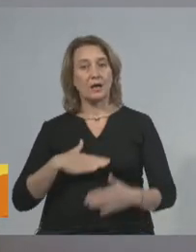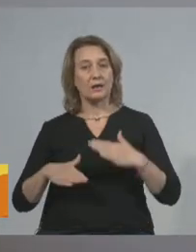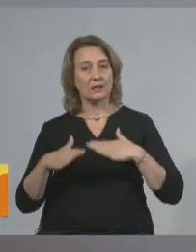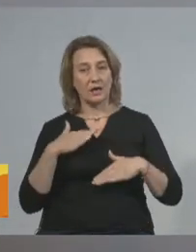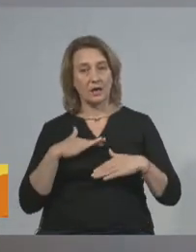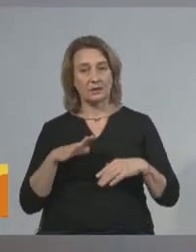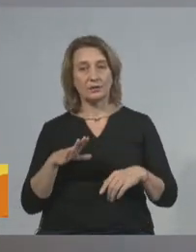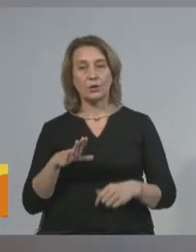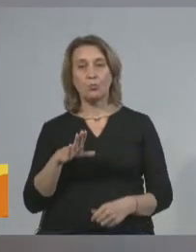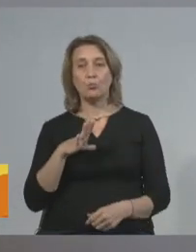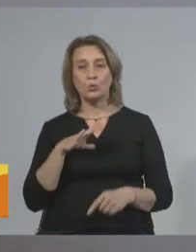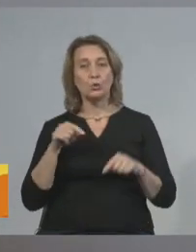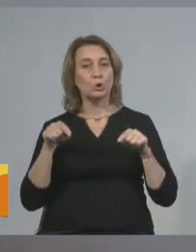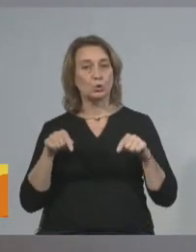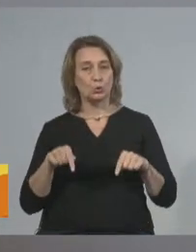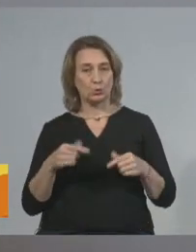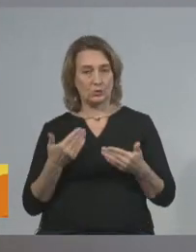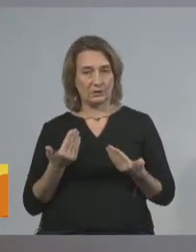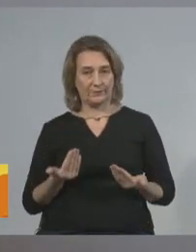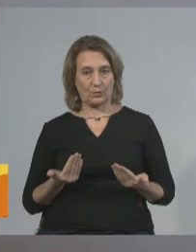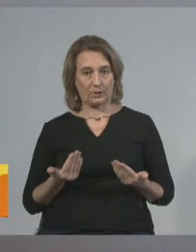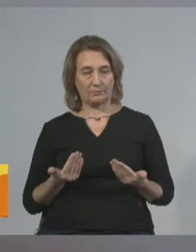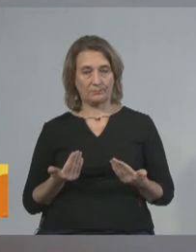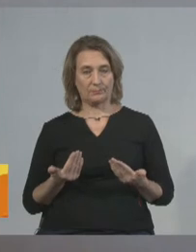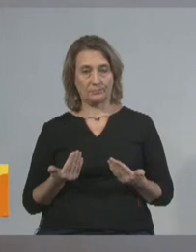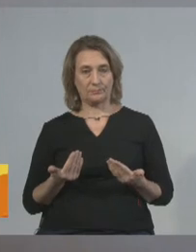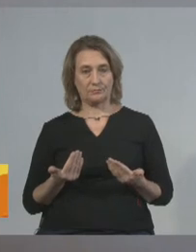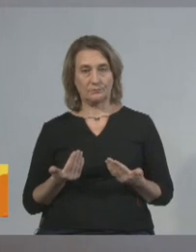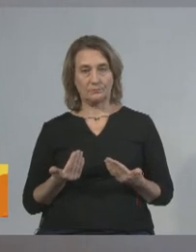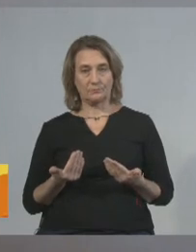brother from uh it's actually a presentation